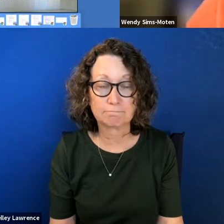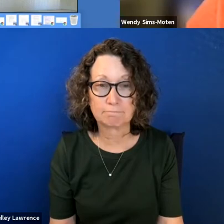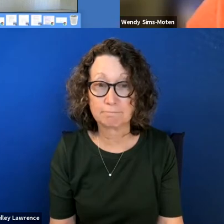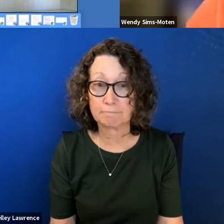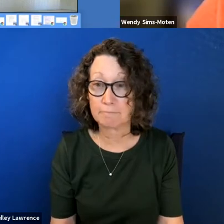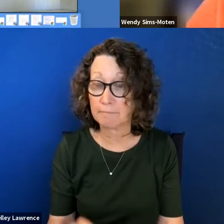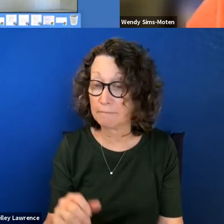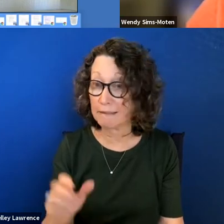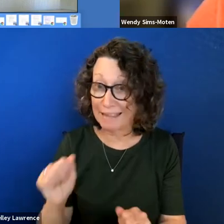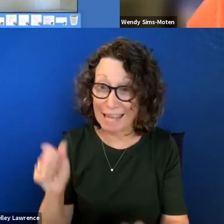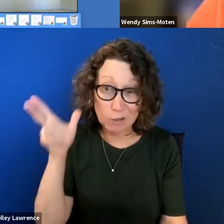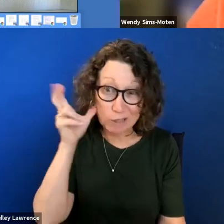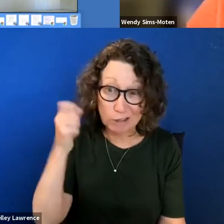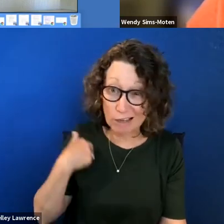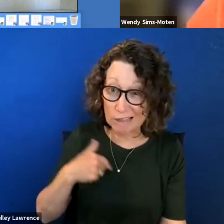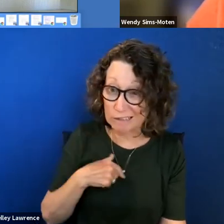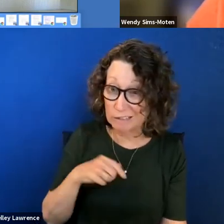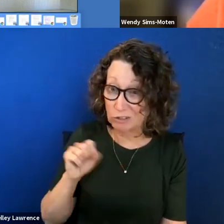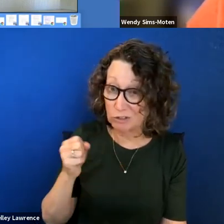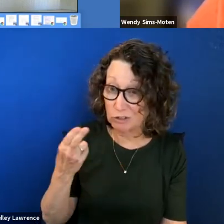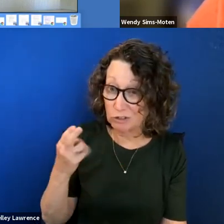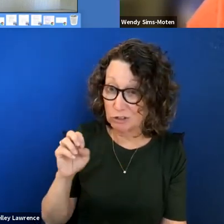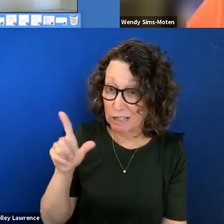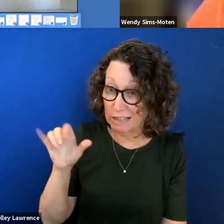Shelley Trust, can you hear us?